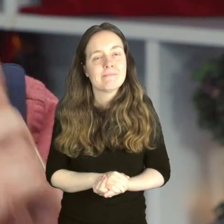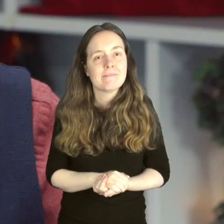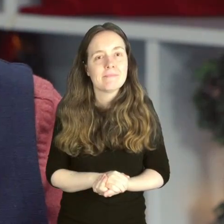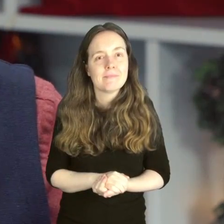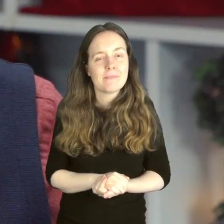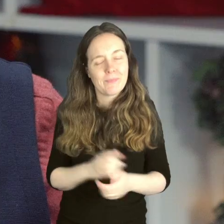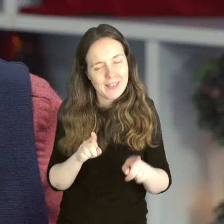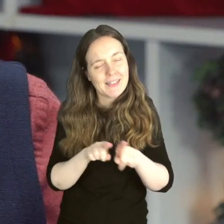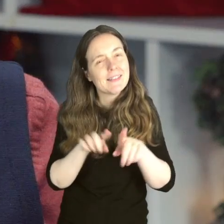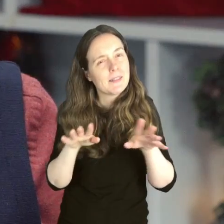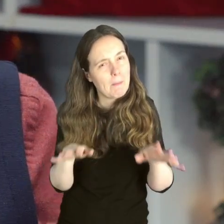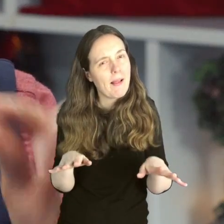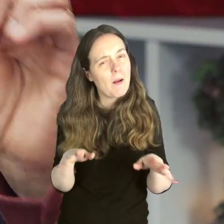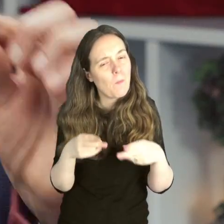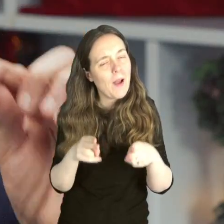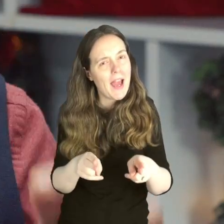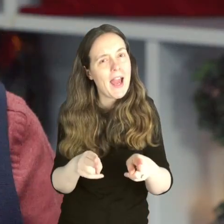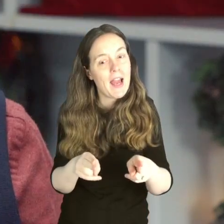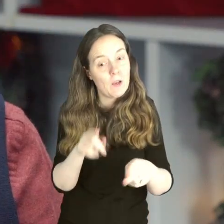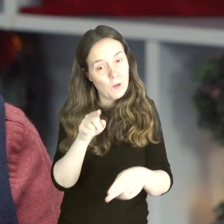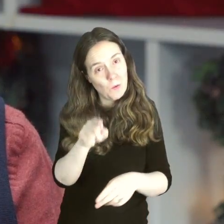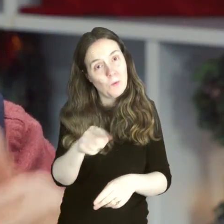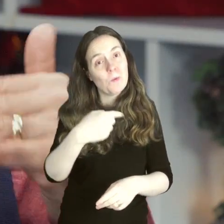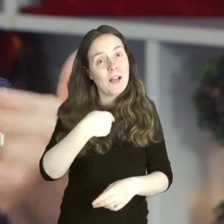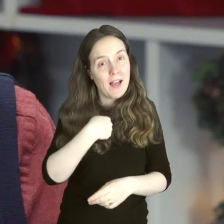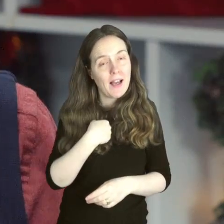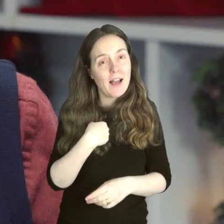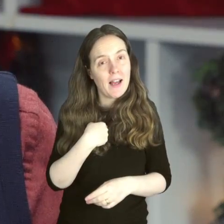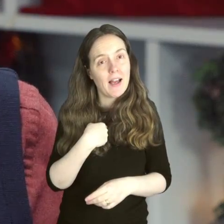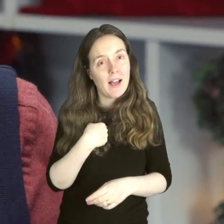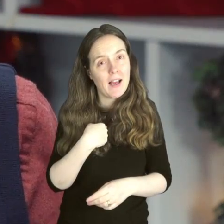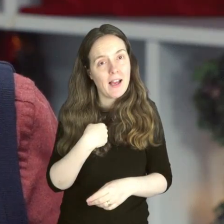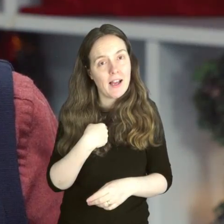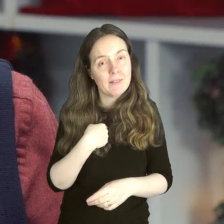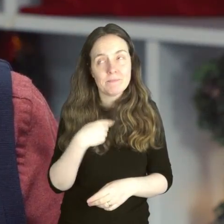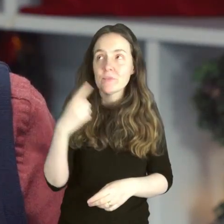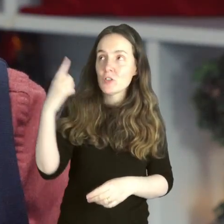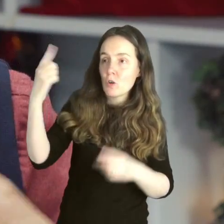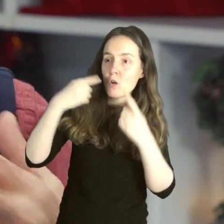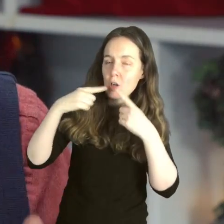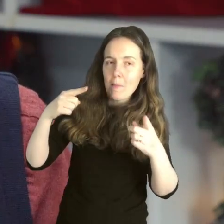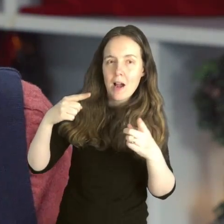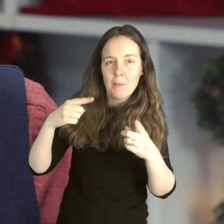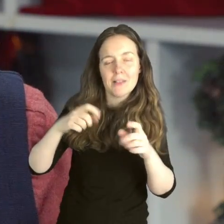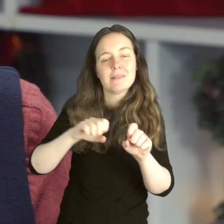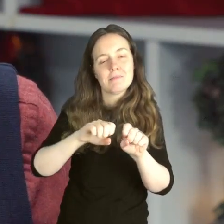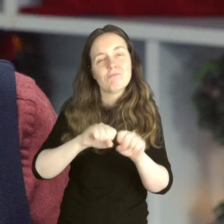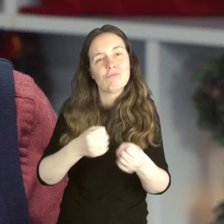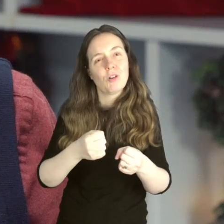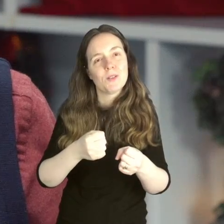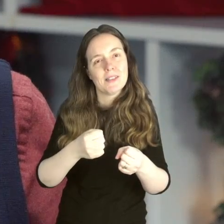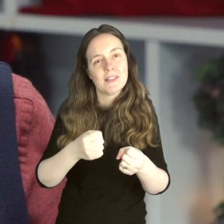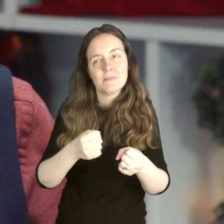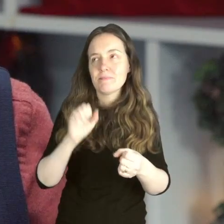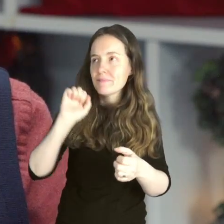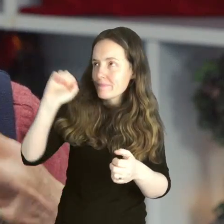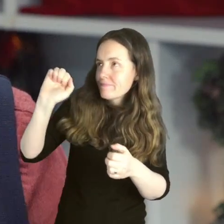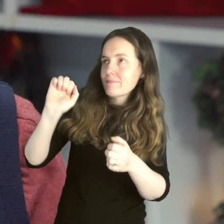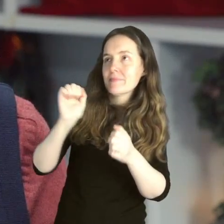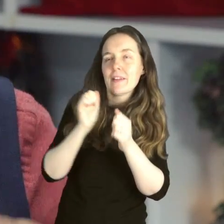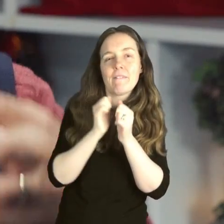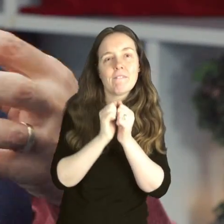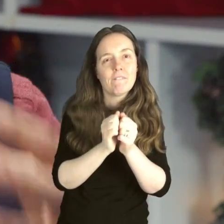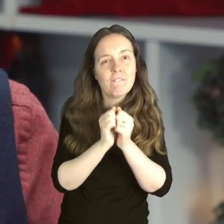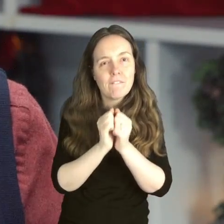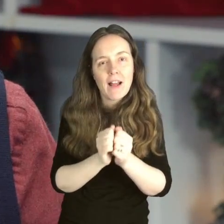In a similar way, you and I have broken God's commandments, have broken God's values, have